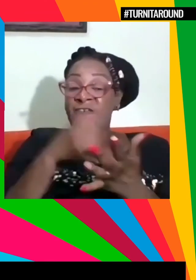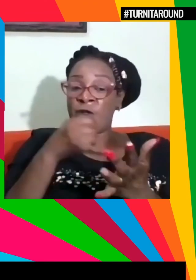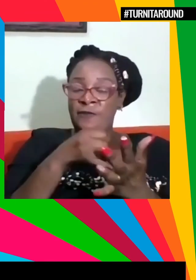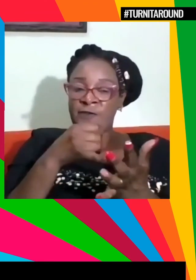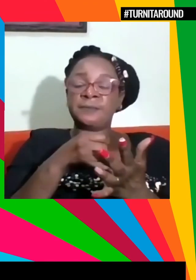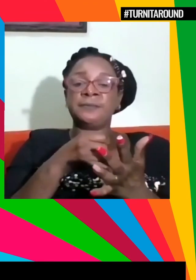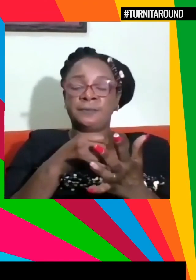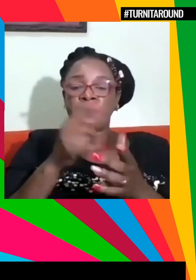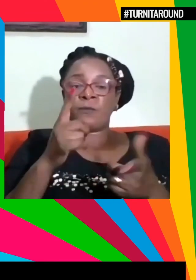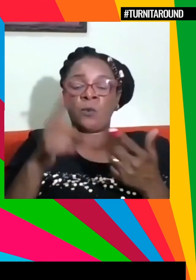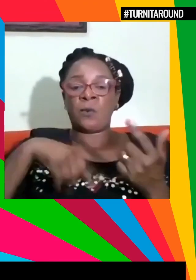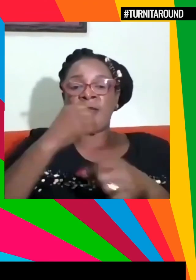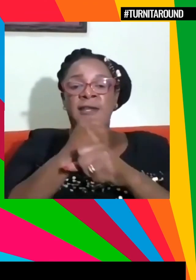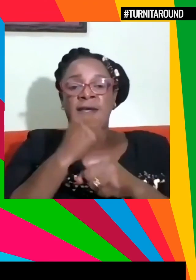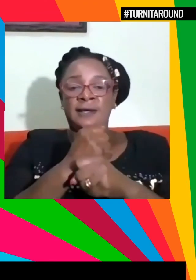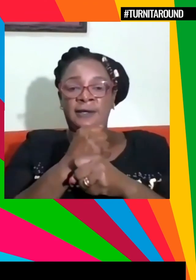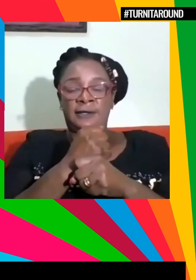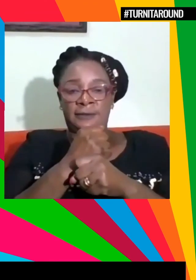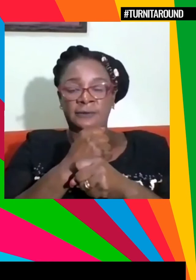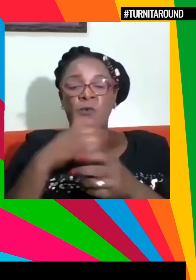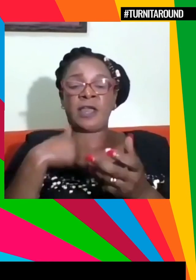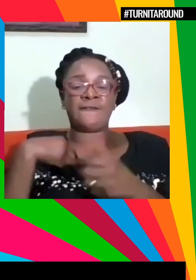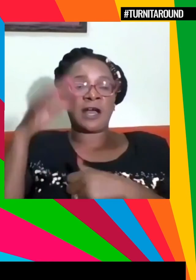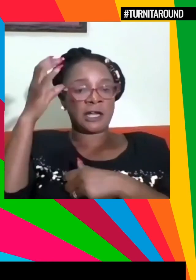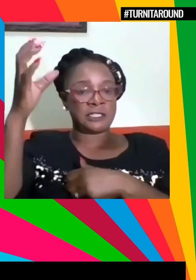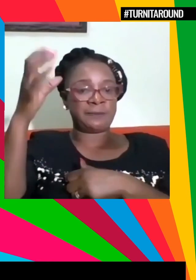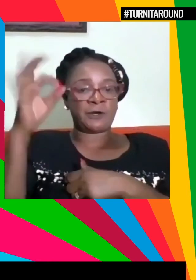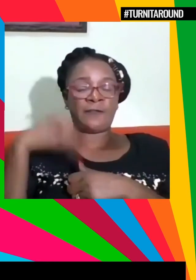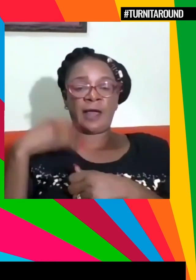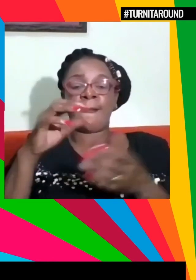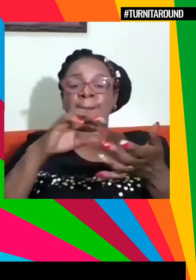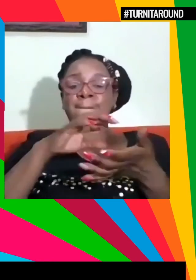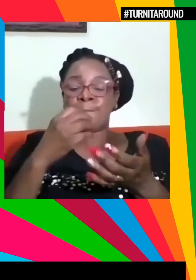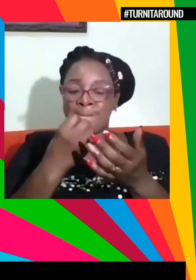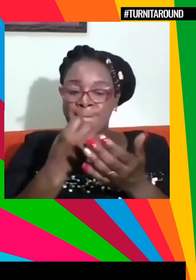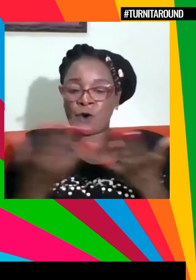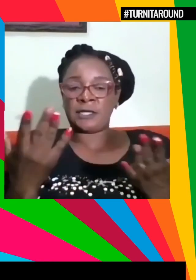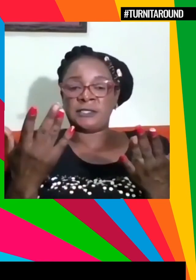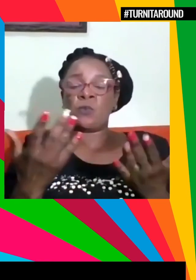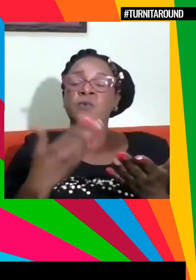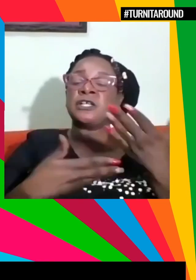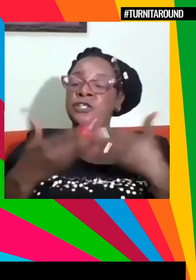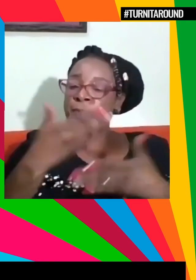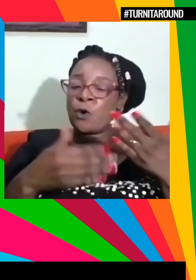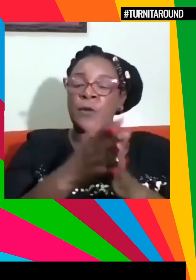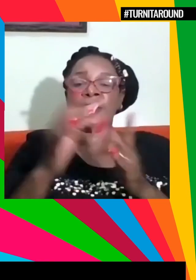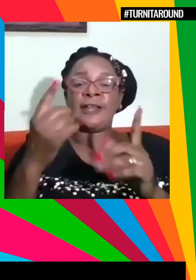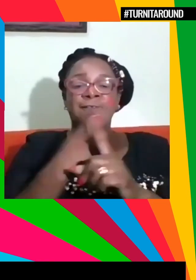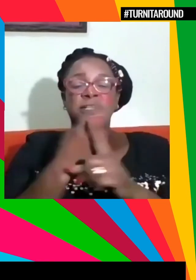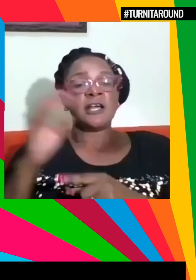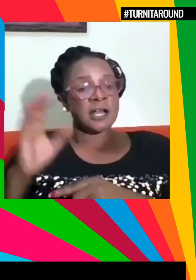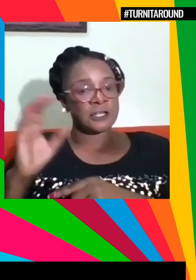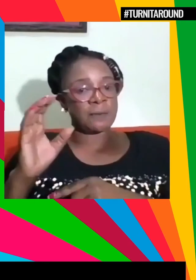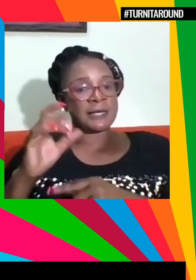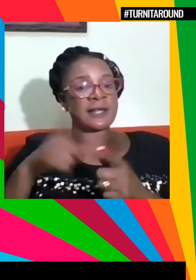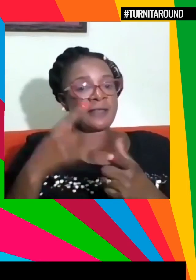we did with our product, we took the concept of our product and went out to our customers. We spoke with a number of customers and said, here's